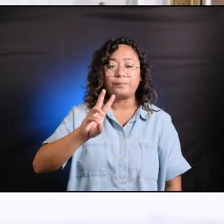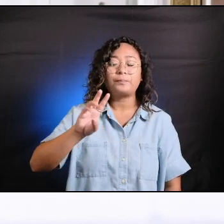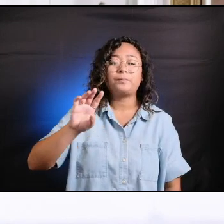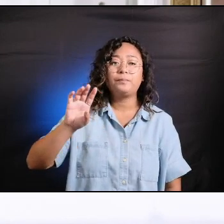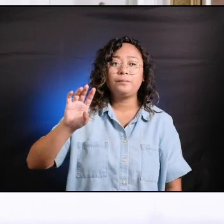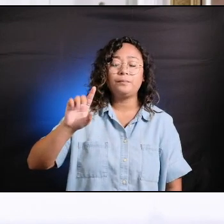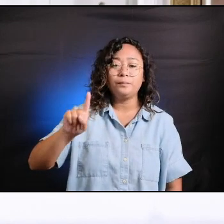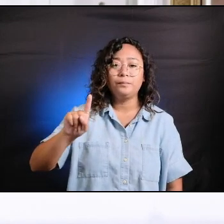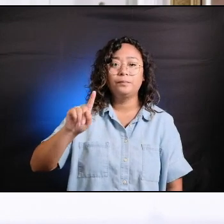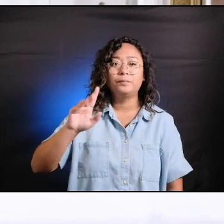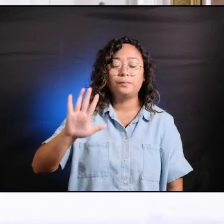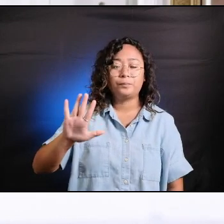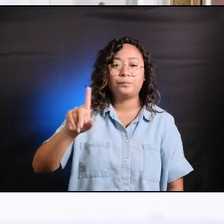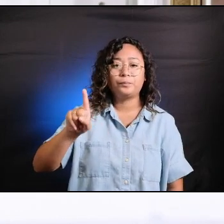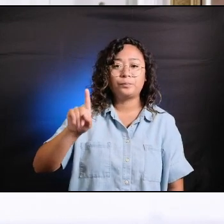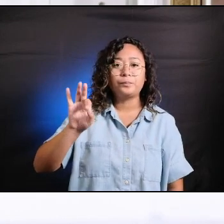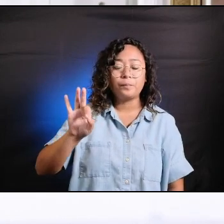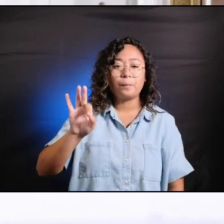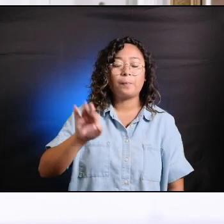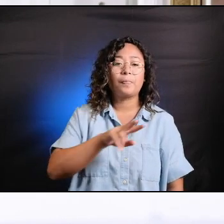340-776-1519,